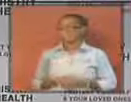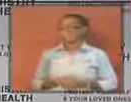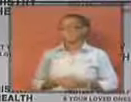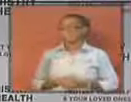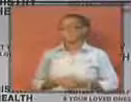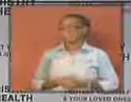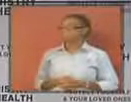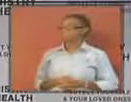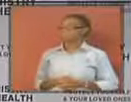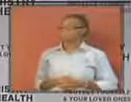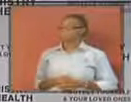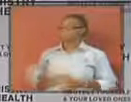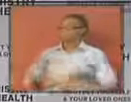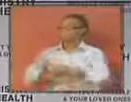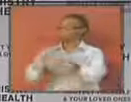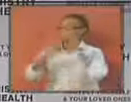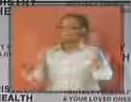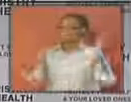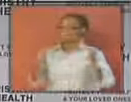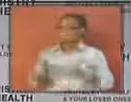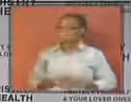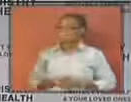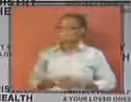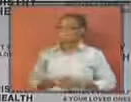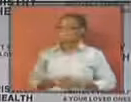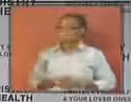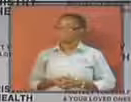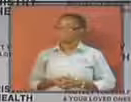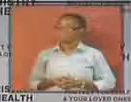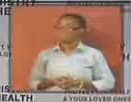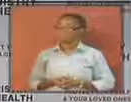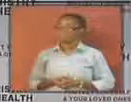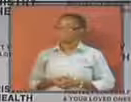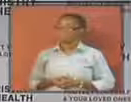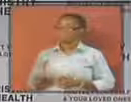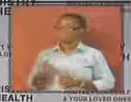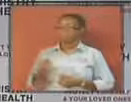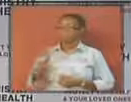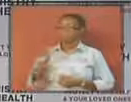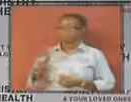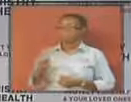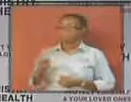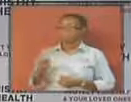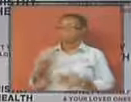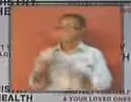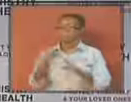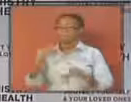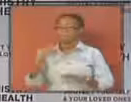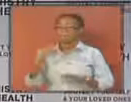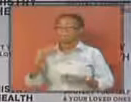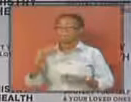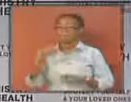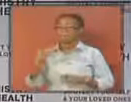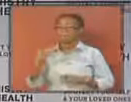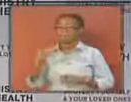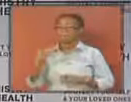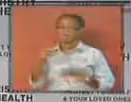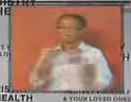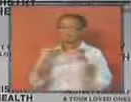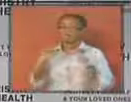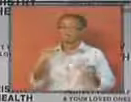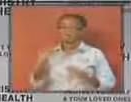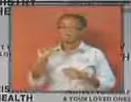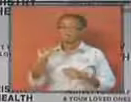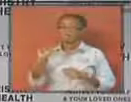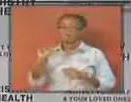Hi, good morning. Hi, good morning. This is Suan Wire from acpnews.com, and well, one of my questions was just